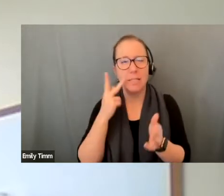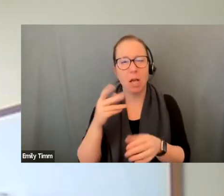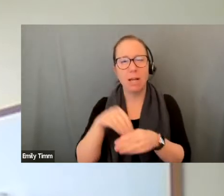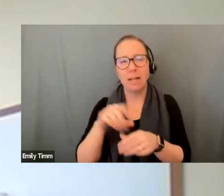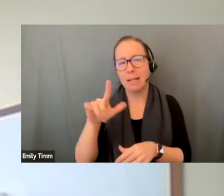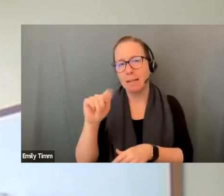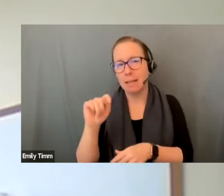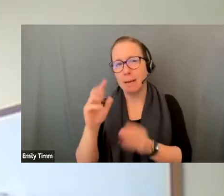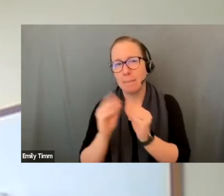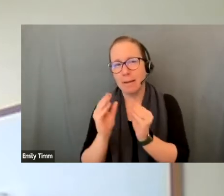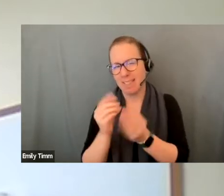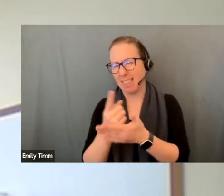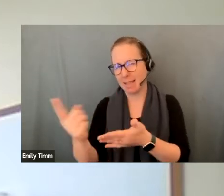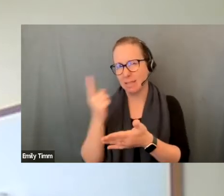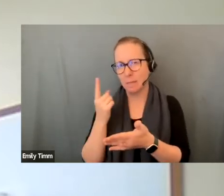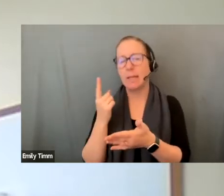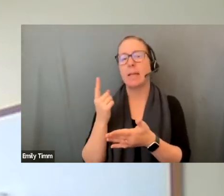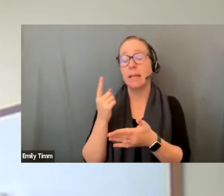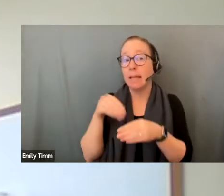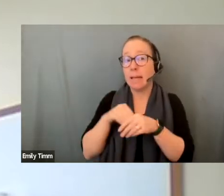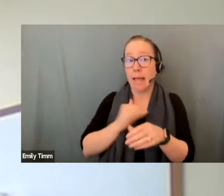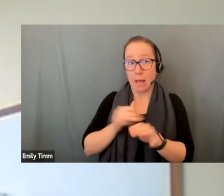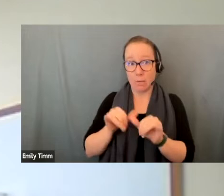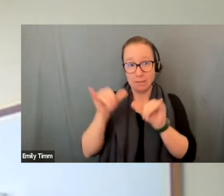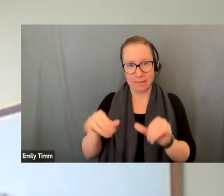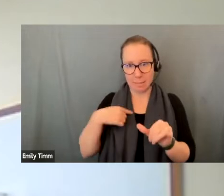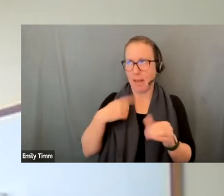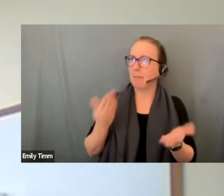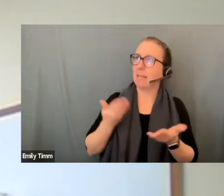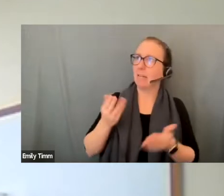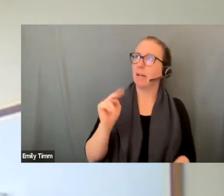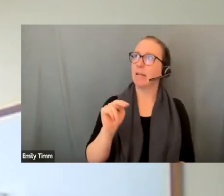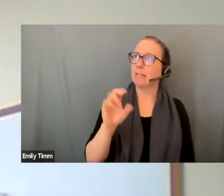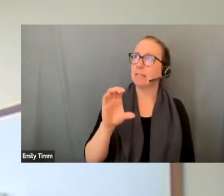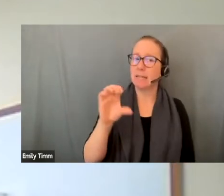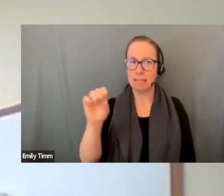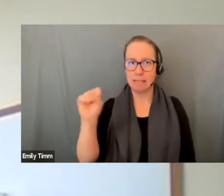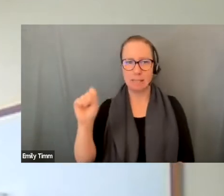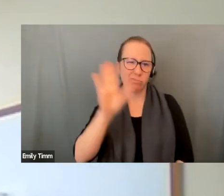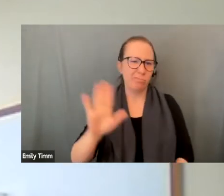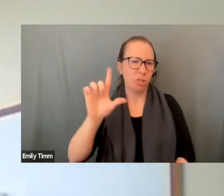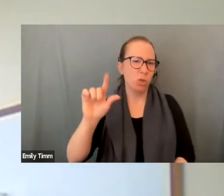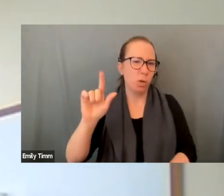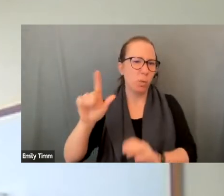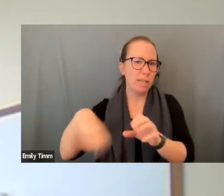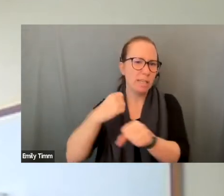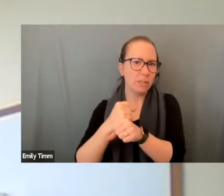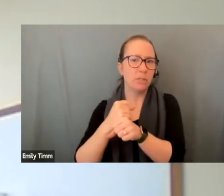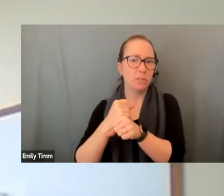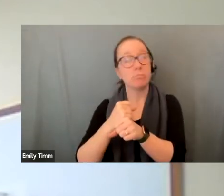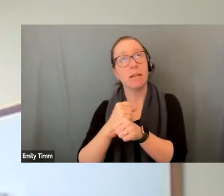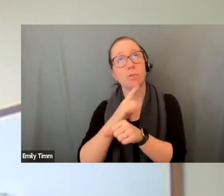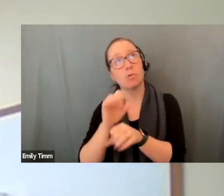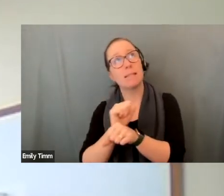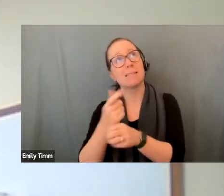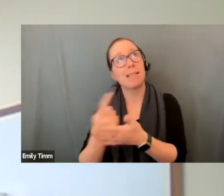last week, is that in our system, I've been here at NCSS for about 21 years. Actually, it has been 21 years last